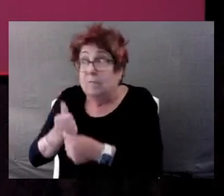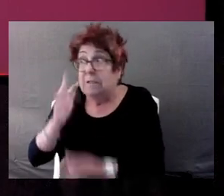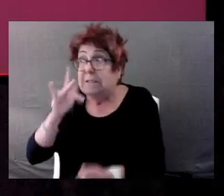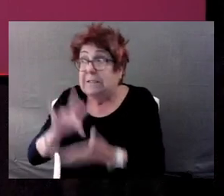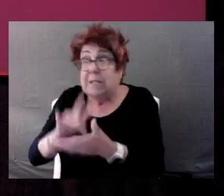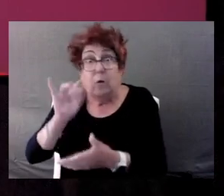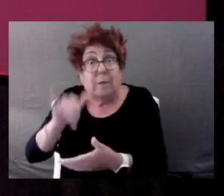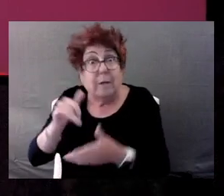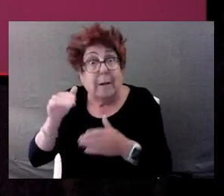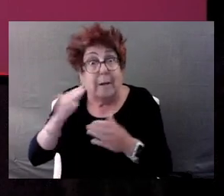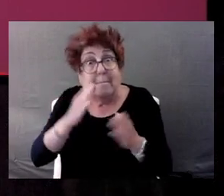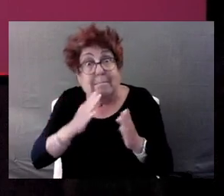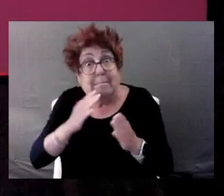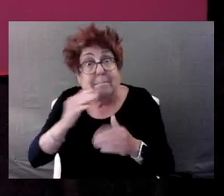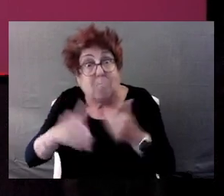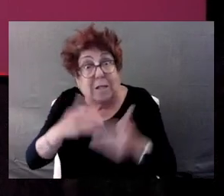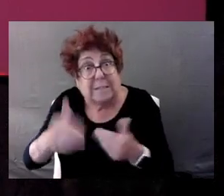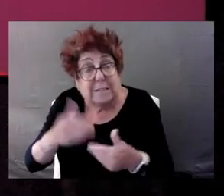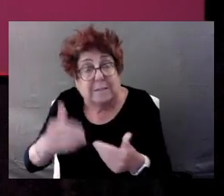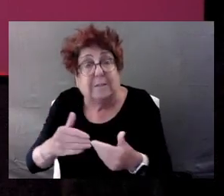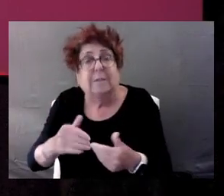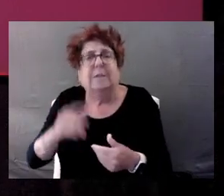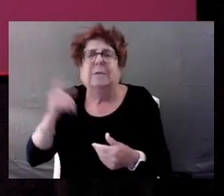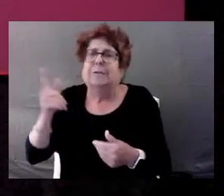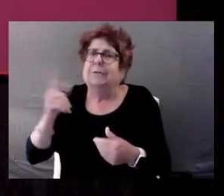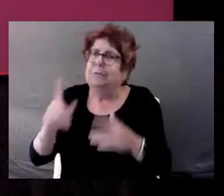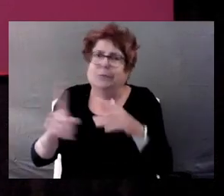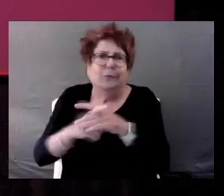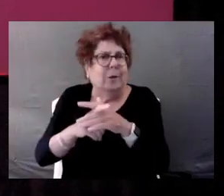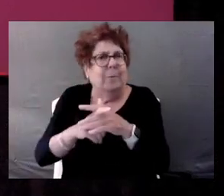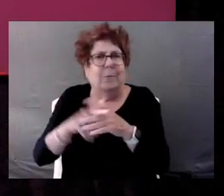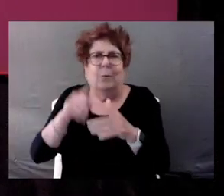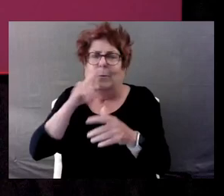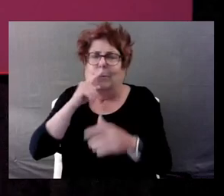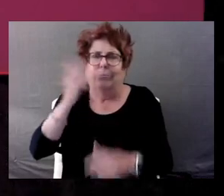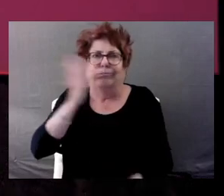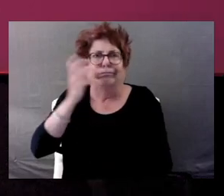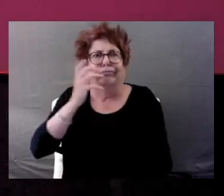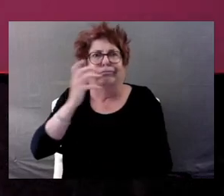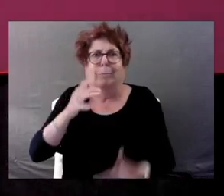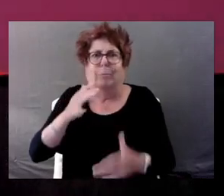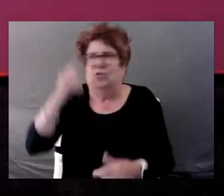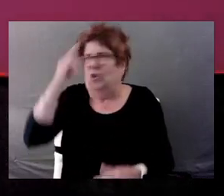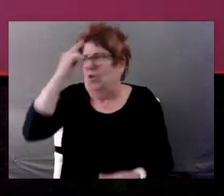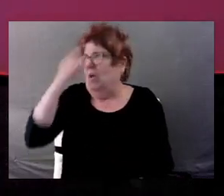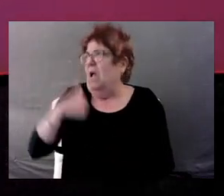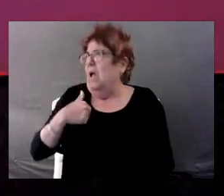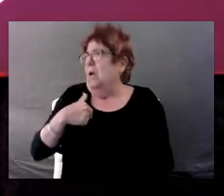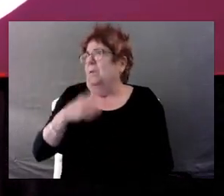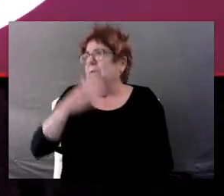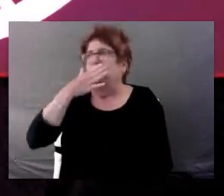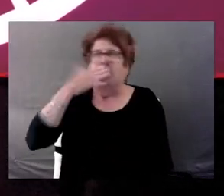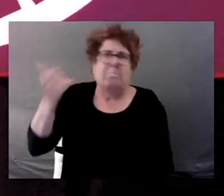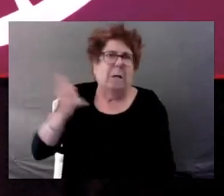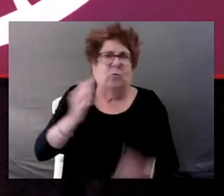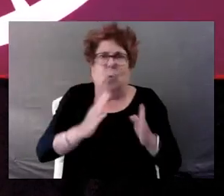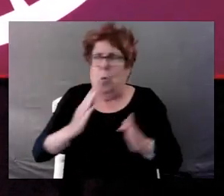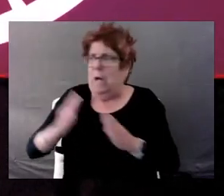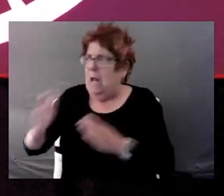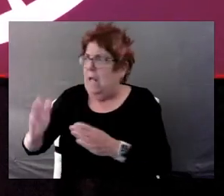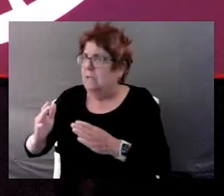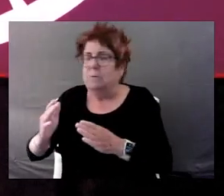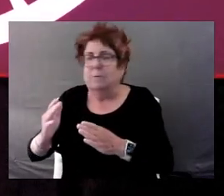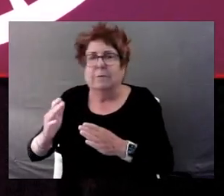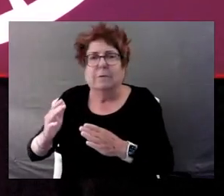up in a dramatic, amazing way that shifted my whole work. They thought I was the best organizer in the world after my few weeks because of Miss